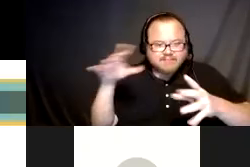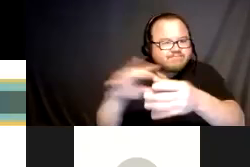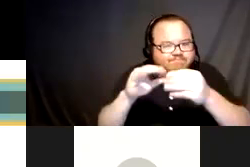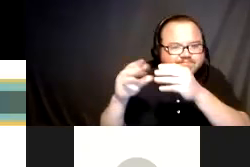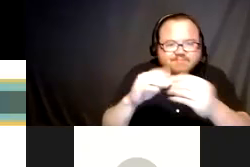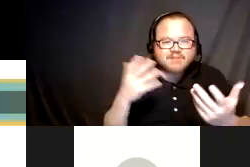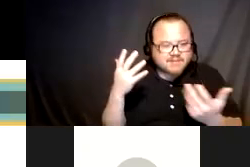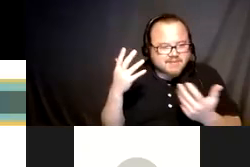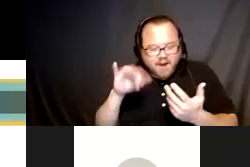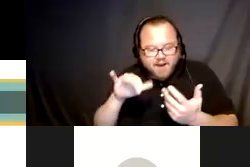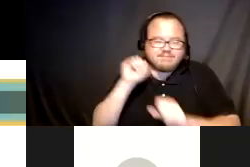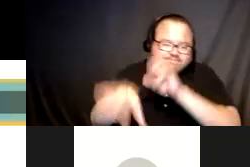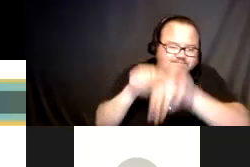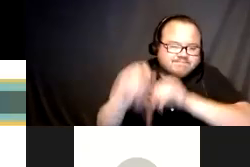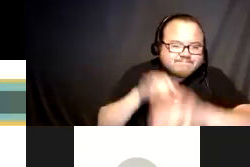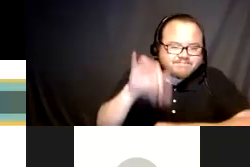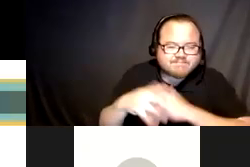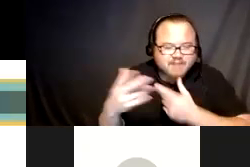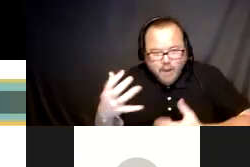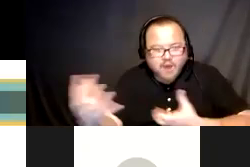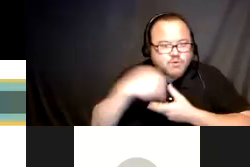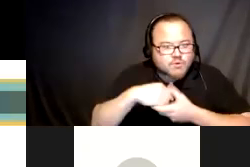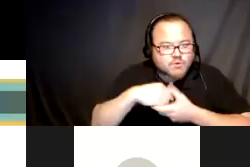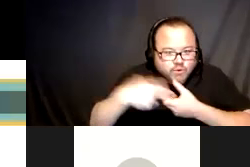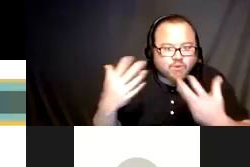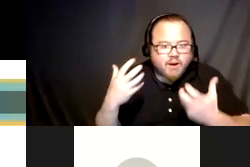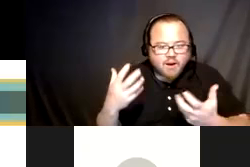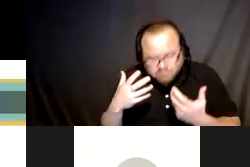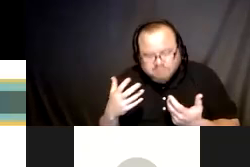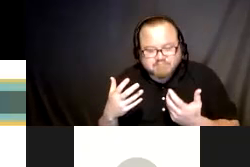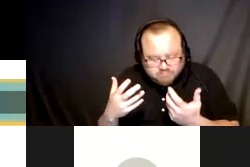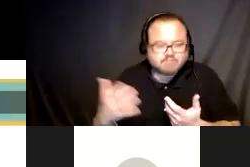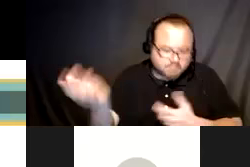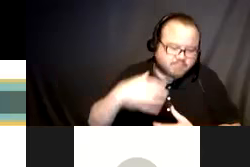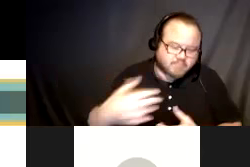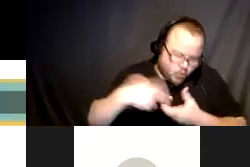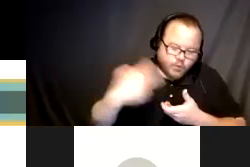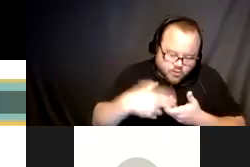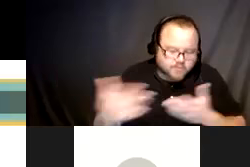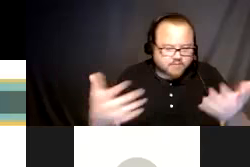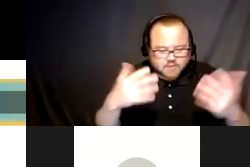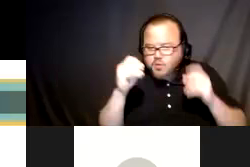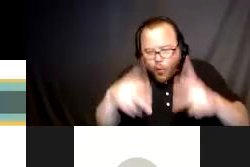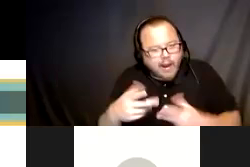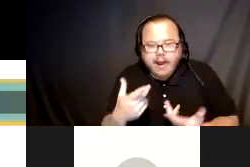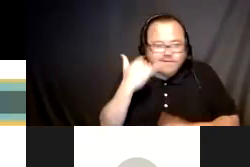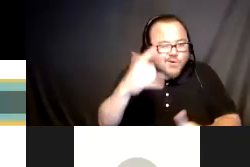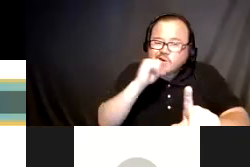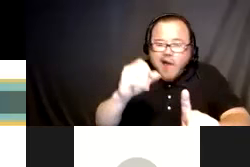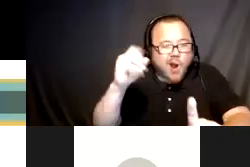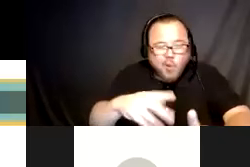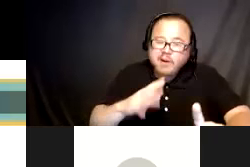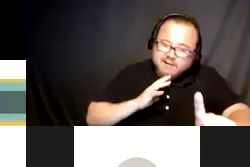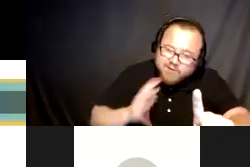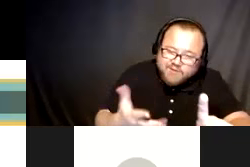and being able to express to other peers on campus about that it's okay to not be okay, that it's okay that there's other